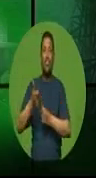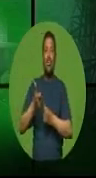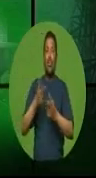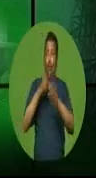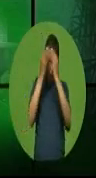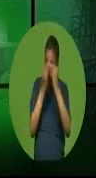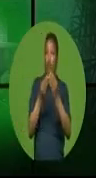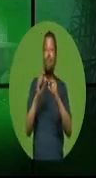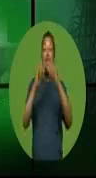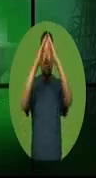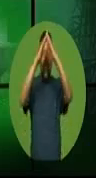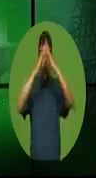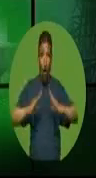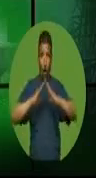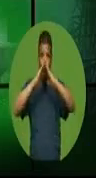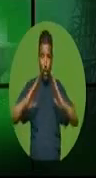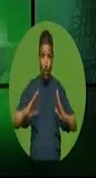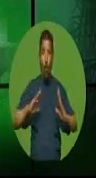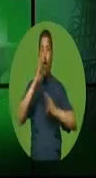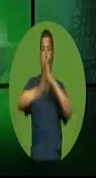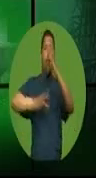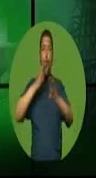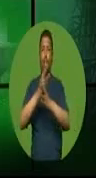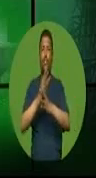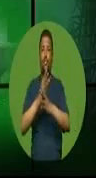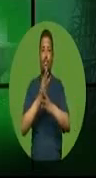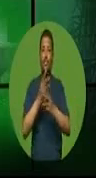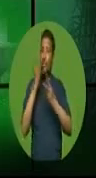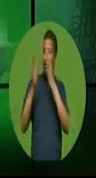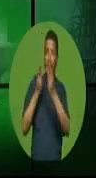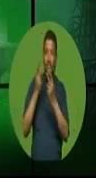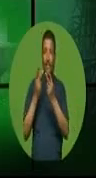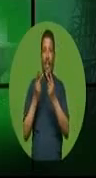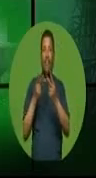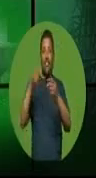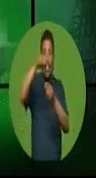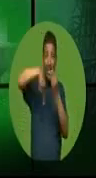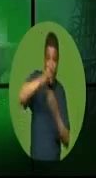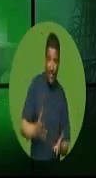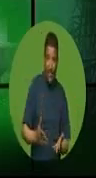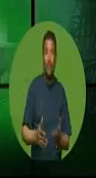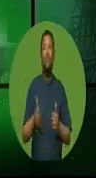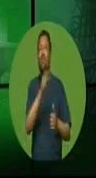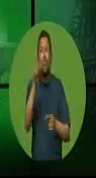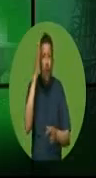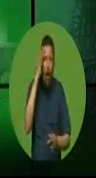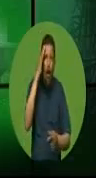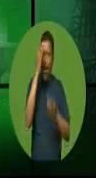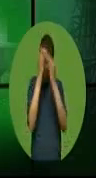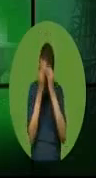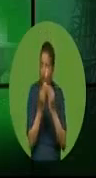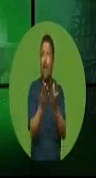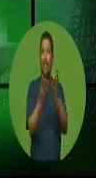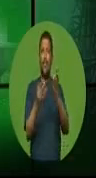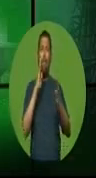recognized by UNESCO as World Heritage Sites. Did you know which sites have been recognized